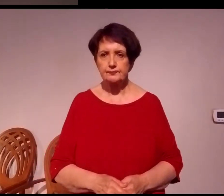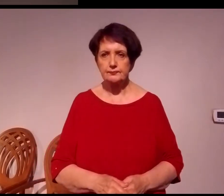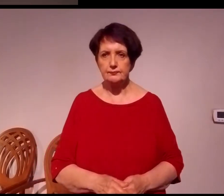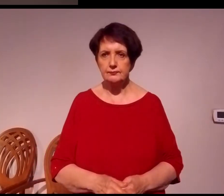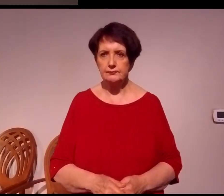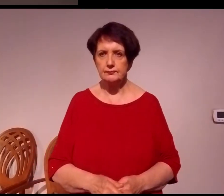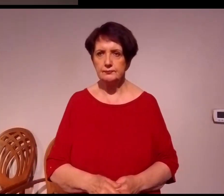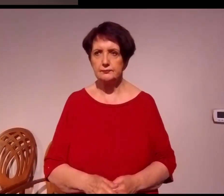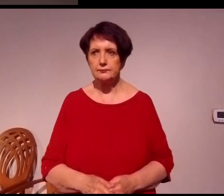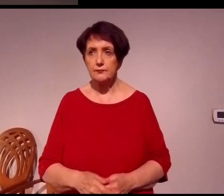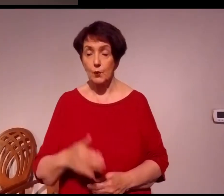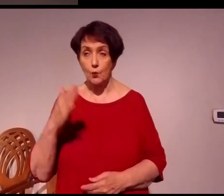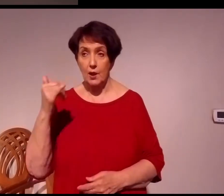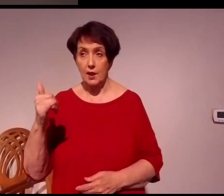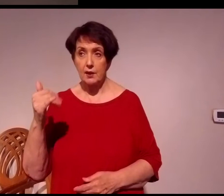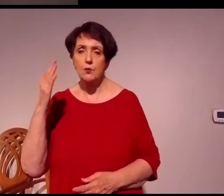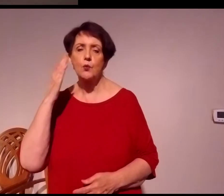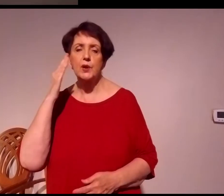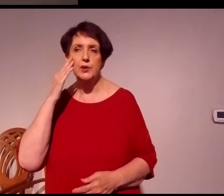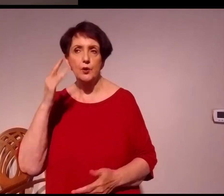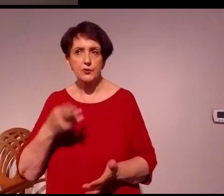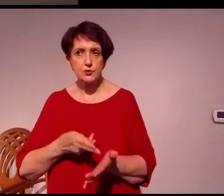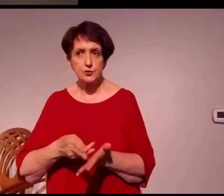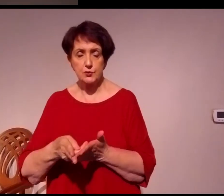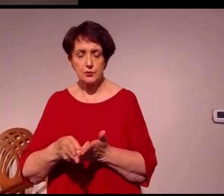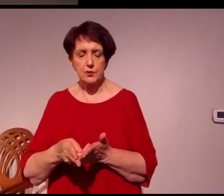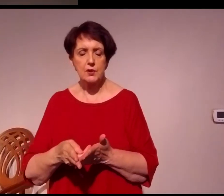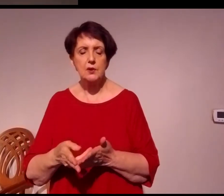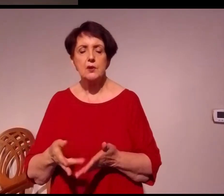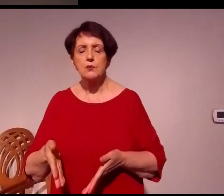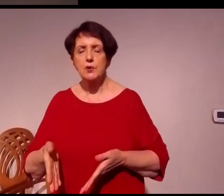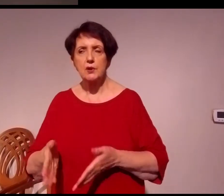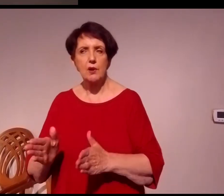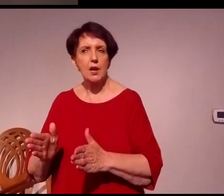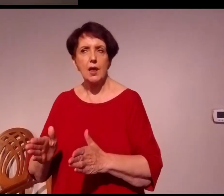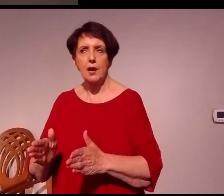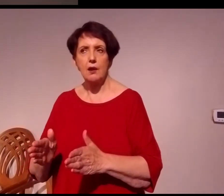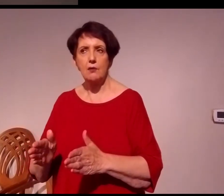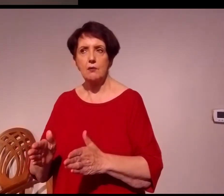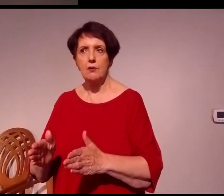Because we know what the truth is, and we do not allow ourselves